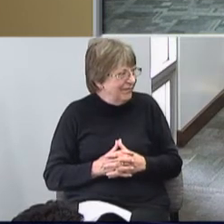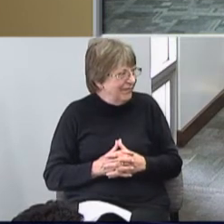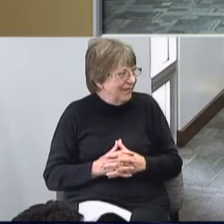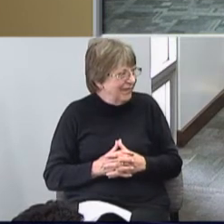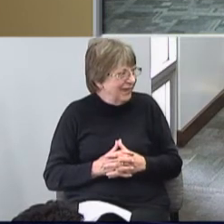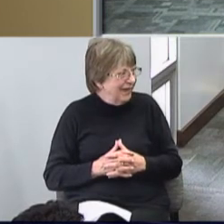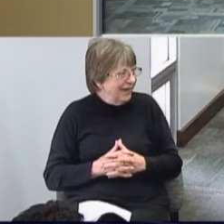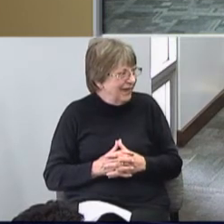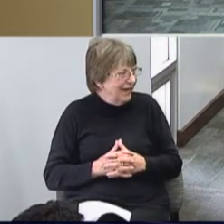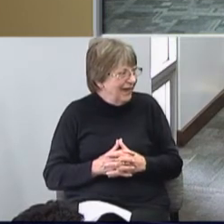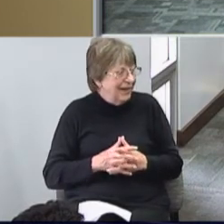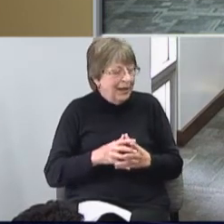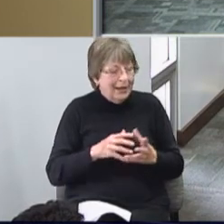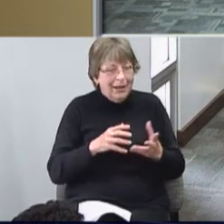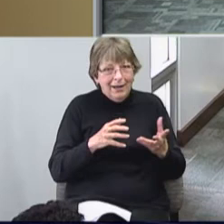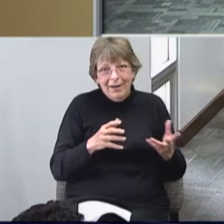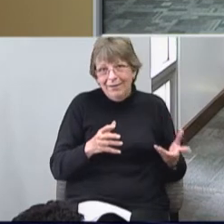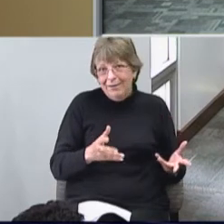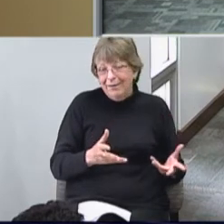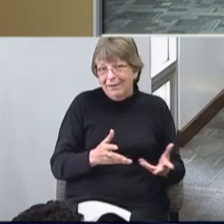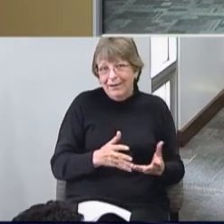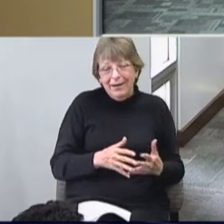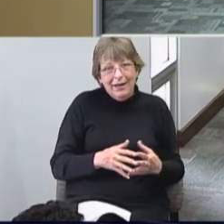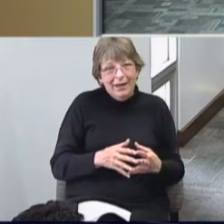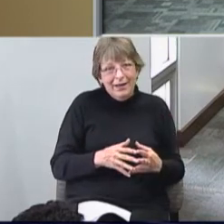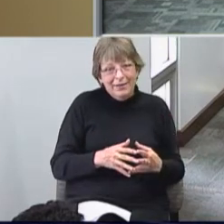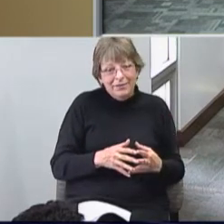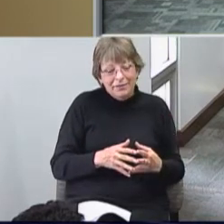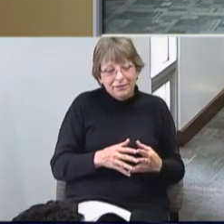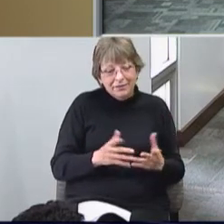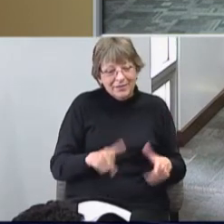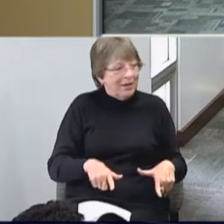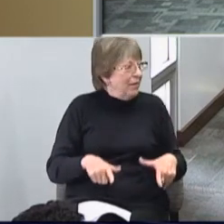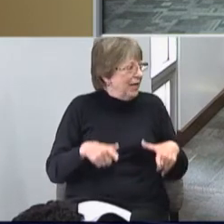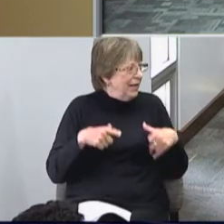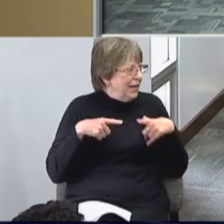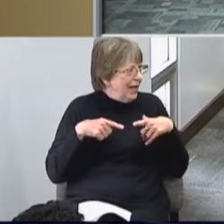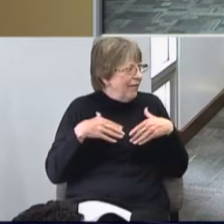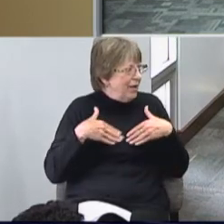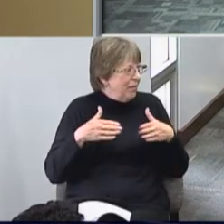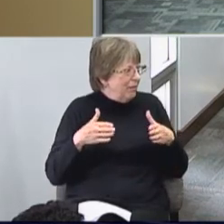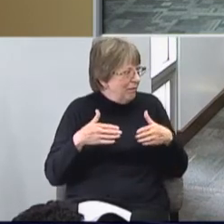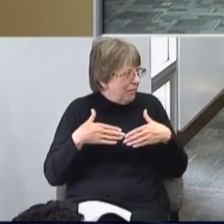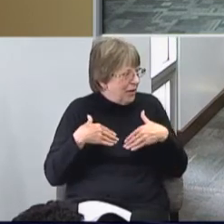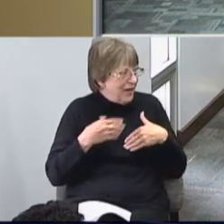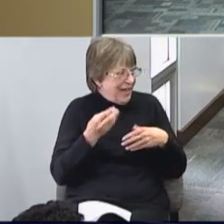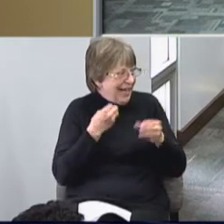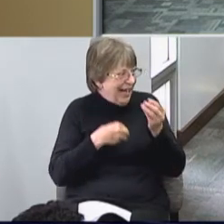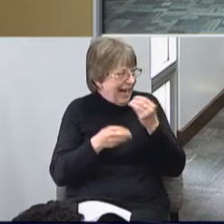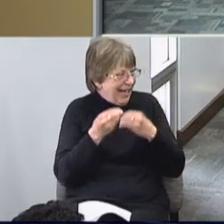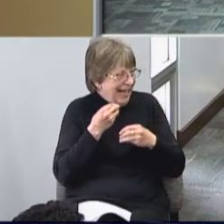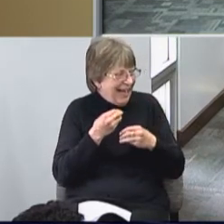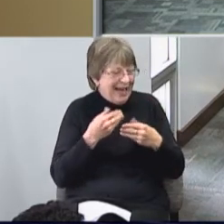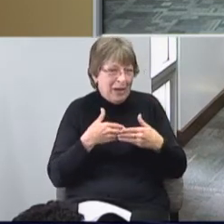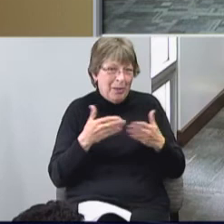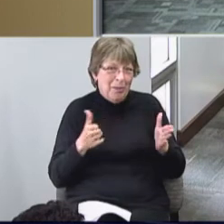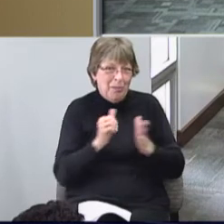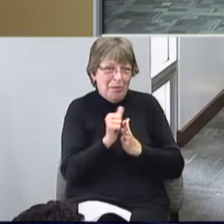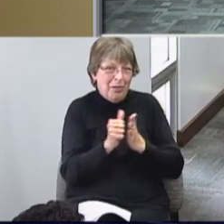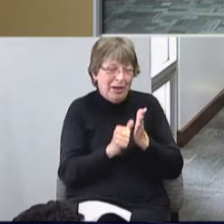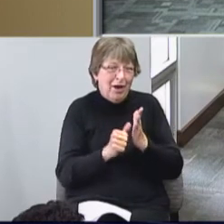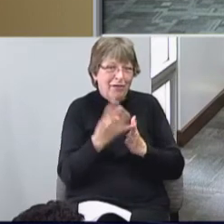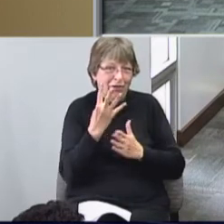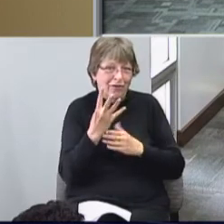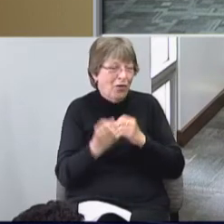Mr. Dayline, I have been living and breathing and eating I know public you- art I for know the you last have. I know 4 you have. years, lot